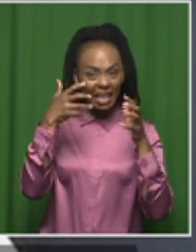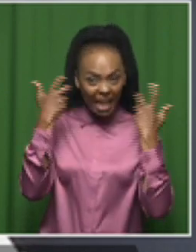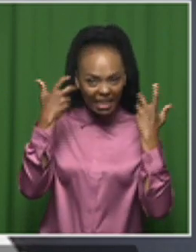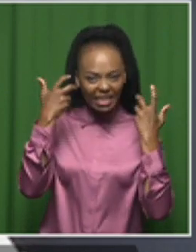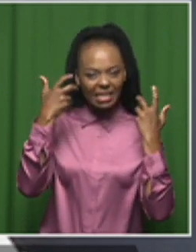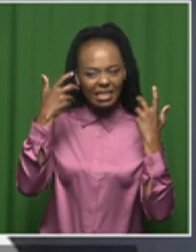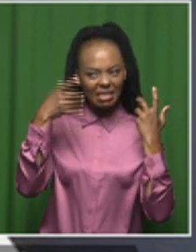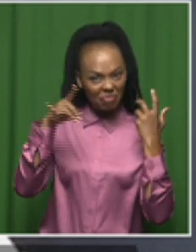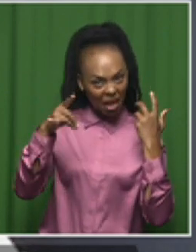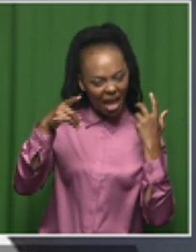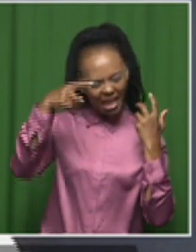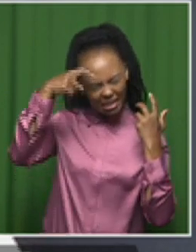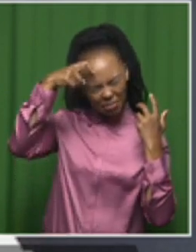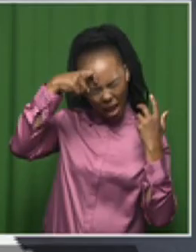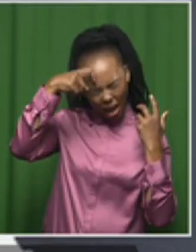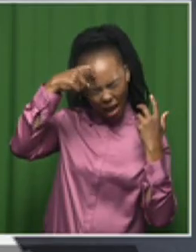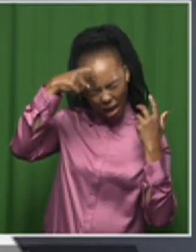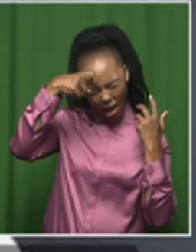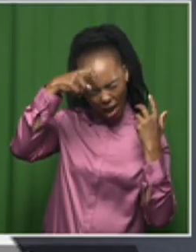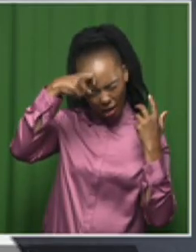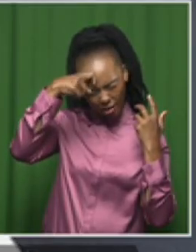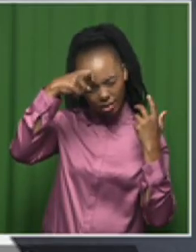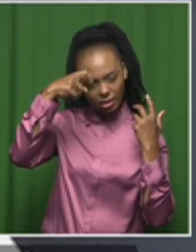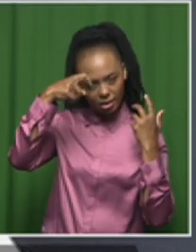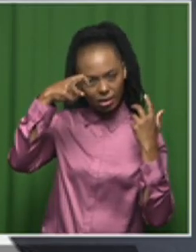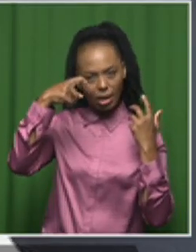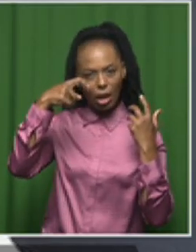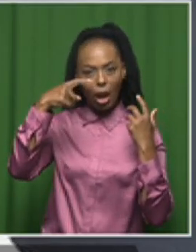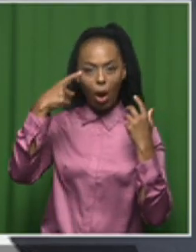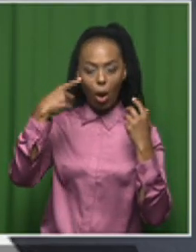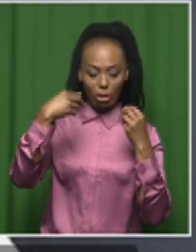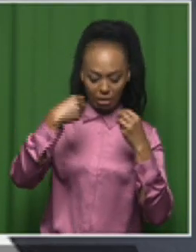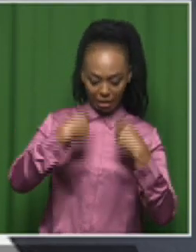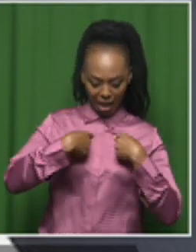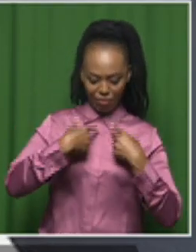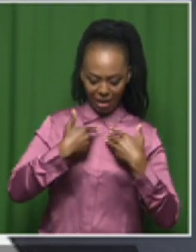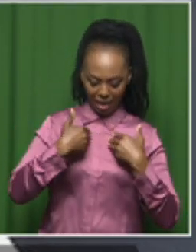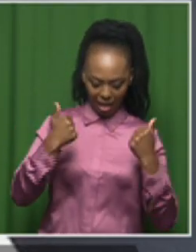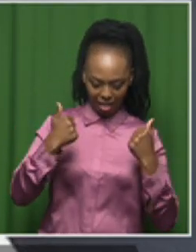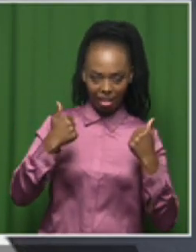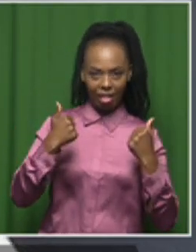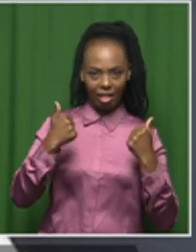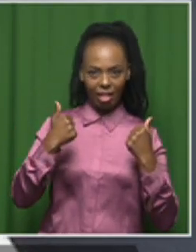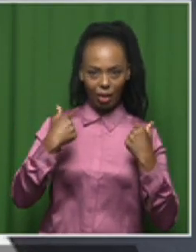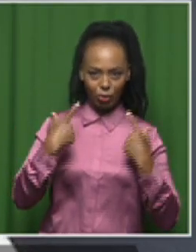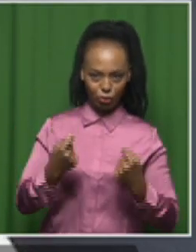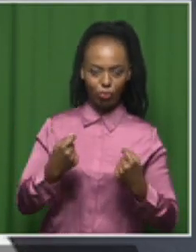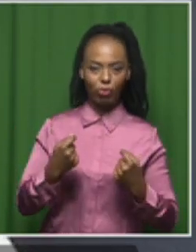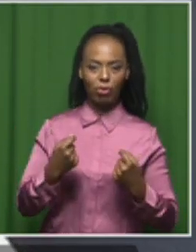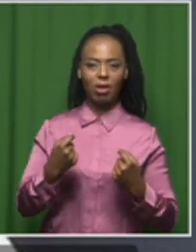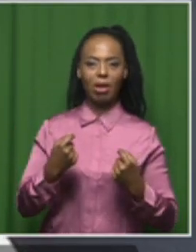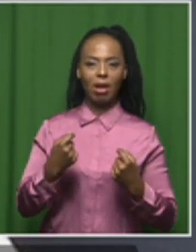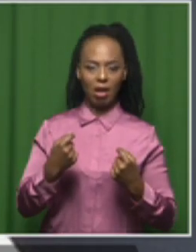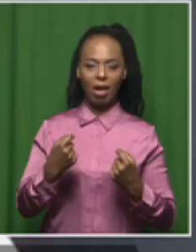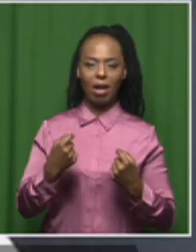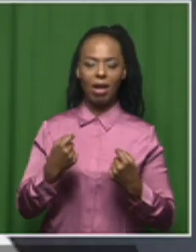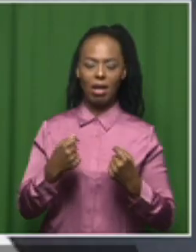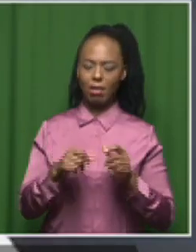make his owner wealthy. And so he pretends to be a very important